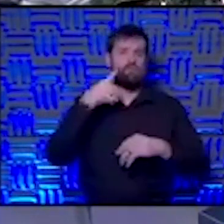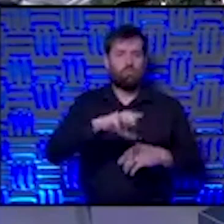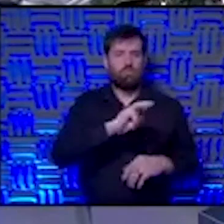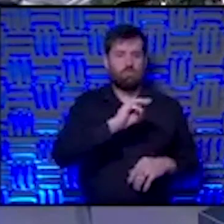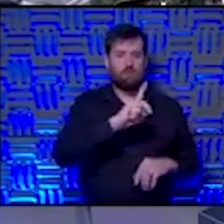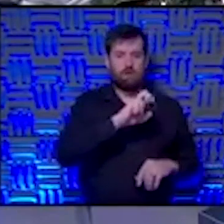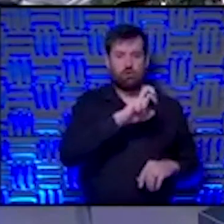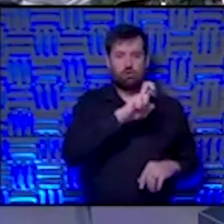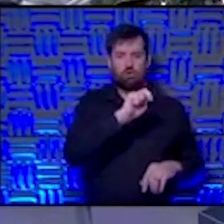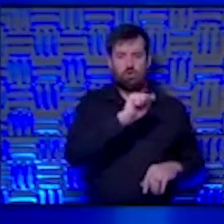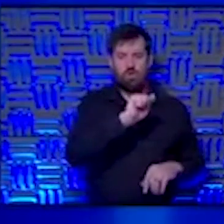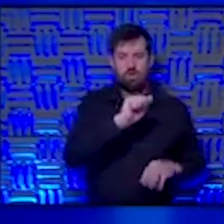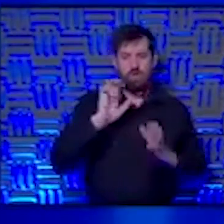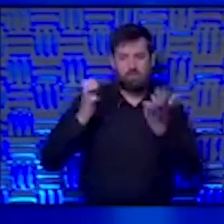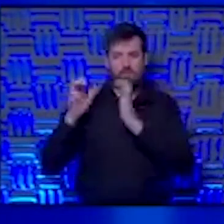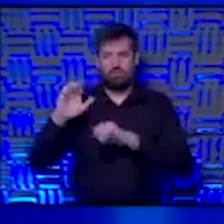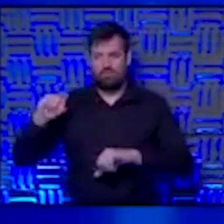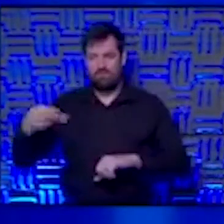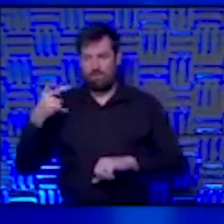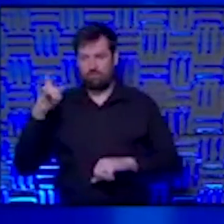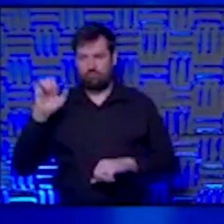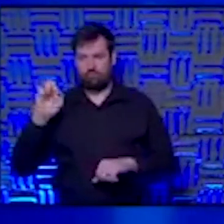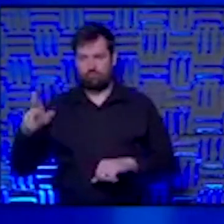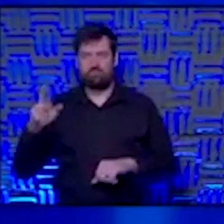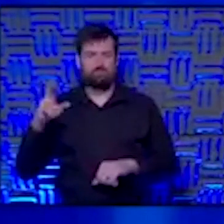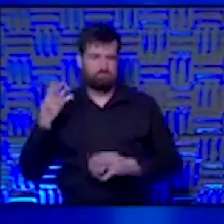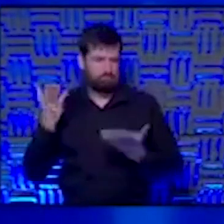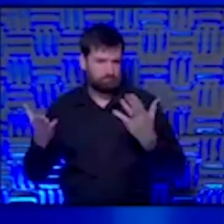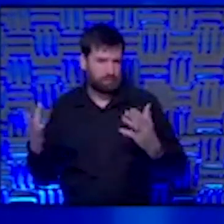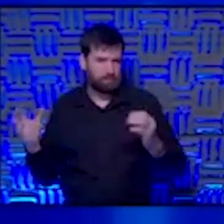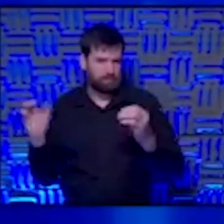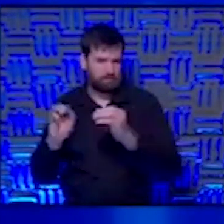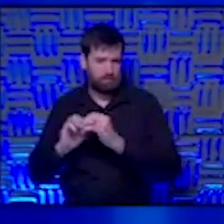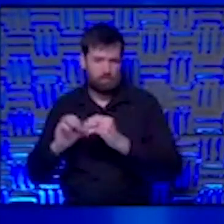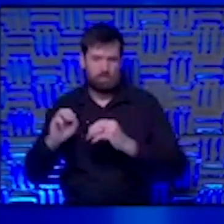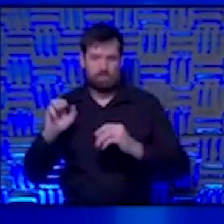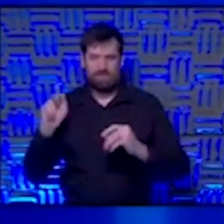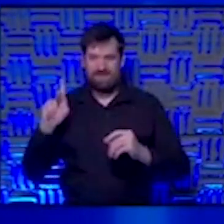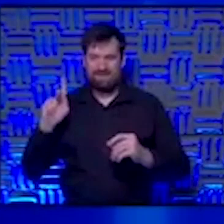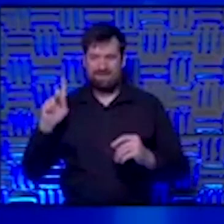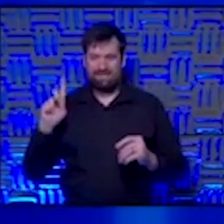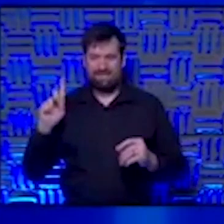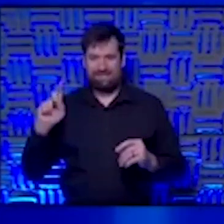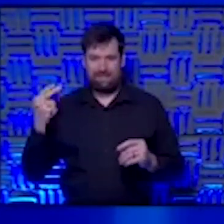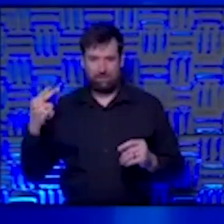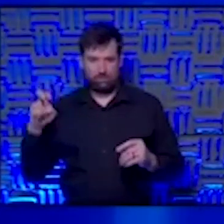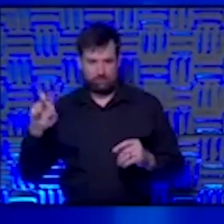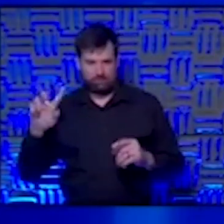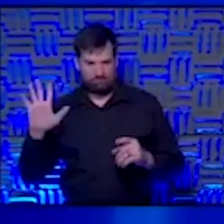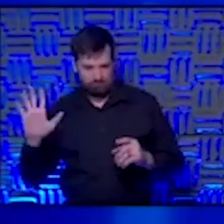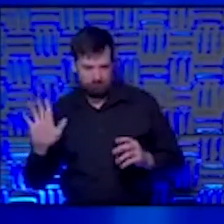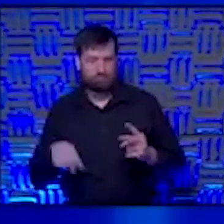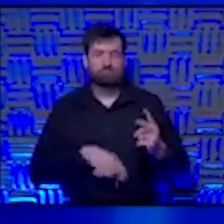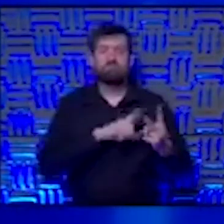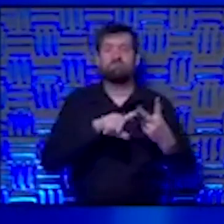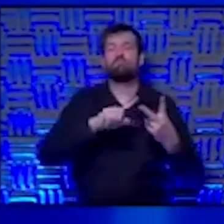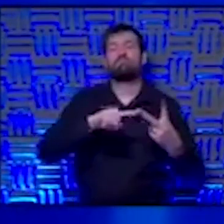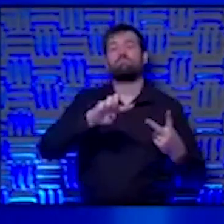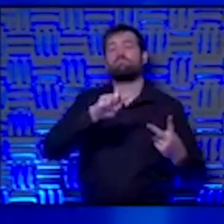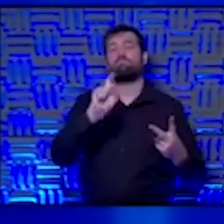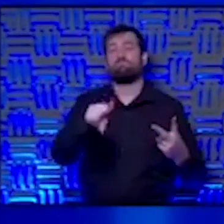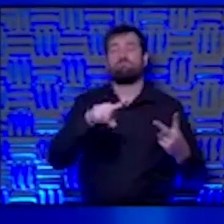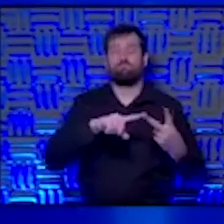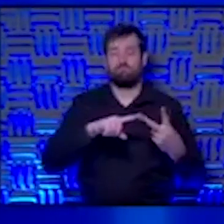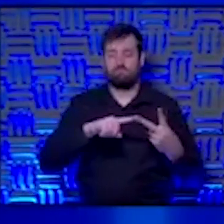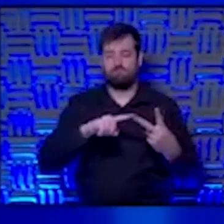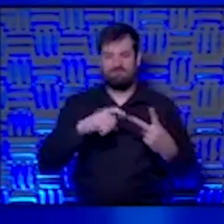Pfizer? And I know that might be more of a KDHE question too, And then my second question is,